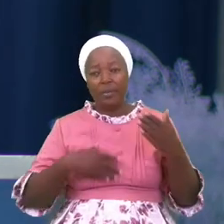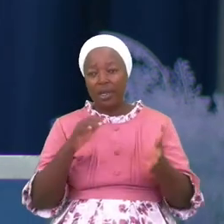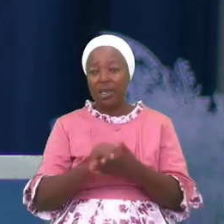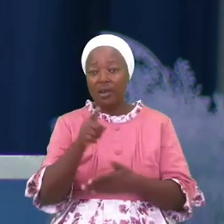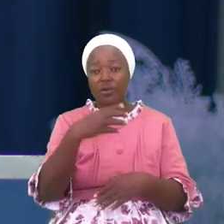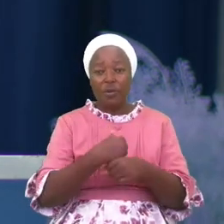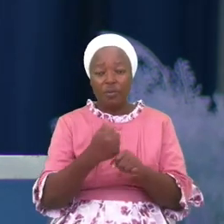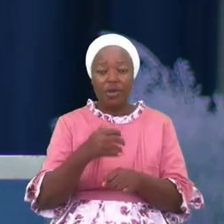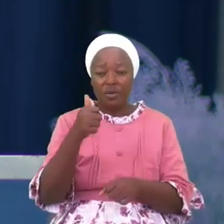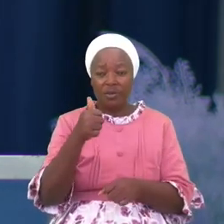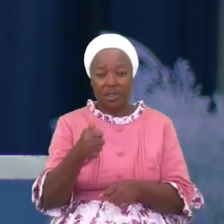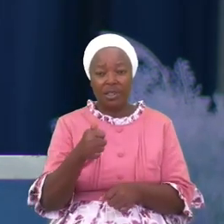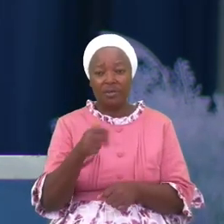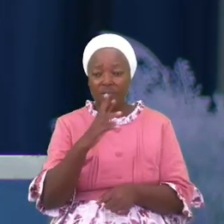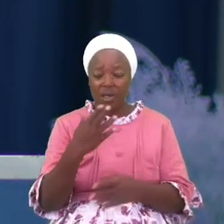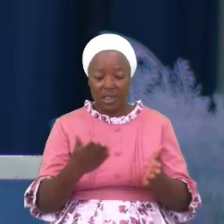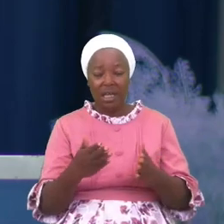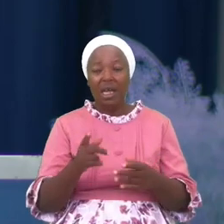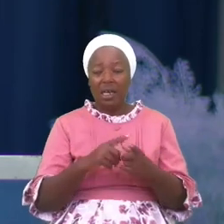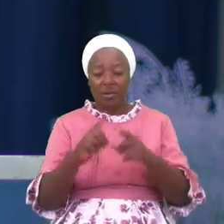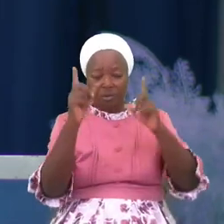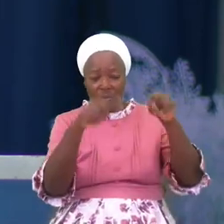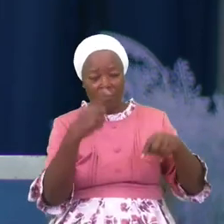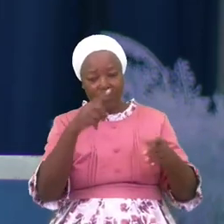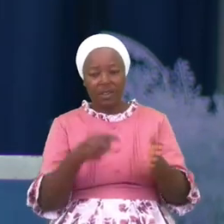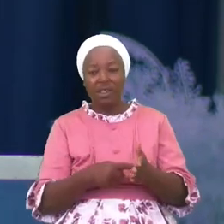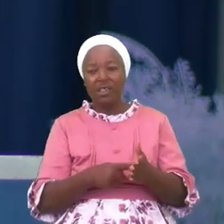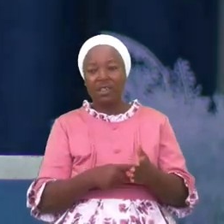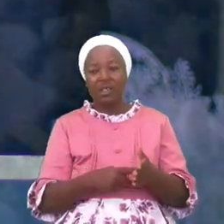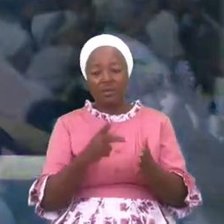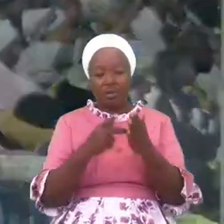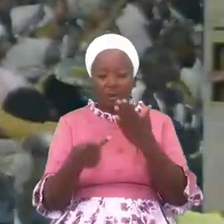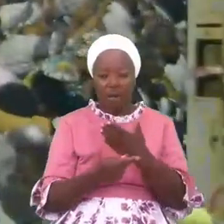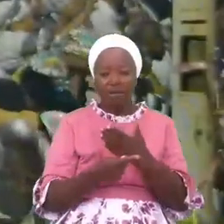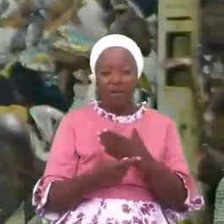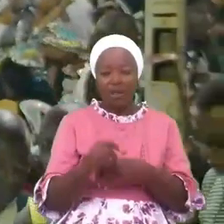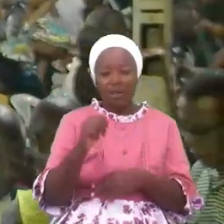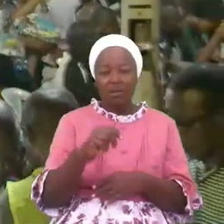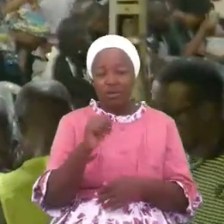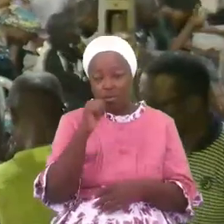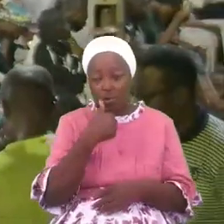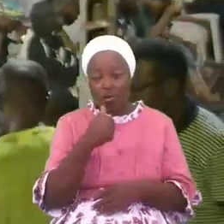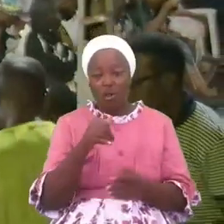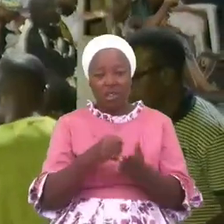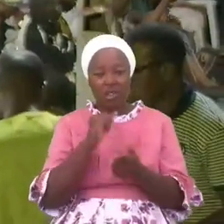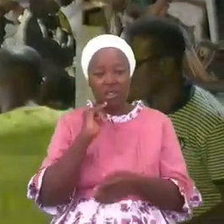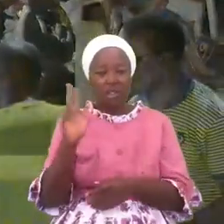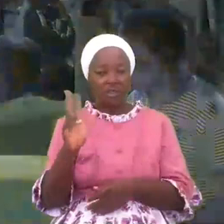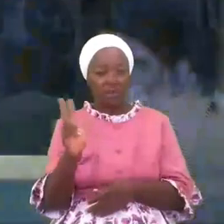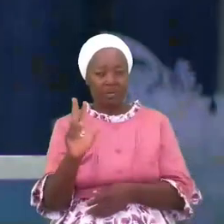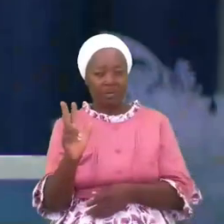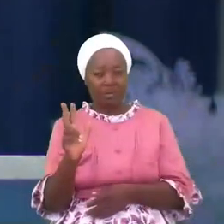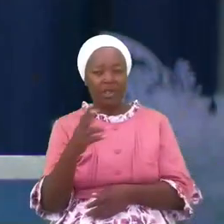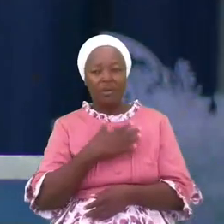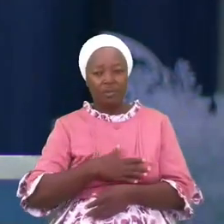decision. 3 p.m. tomorrow here at the pavilion, right there to my right hand, we'll be